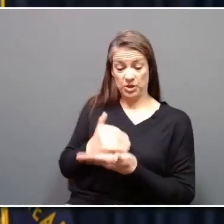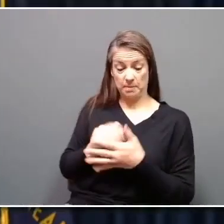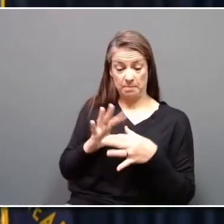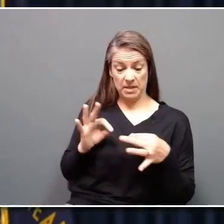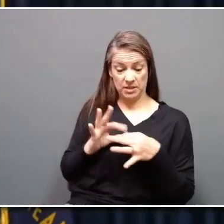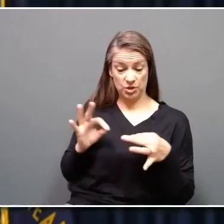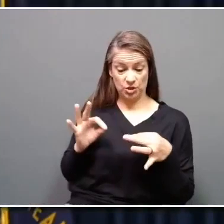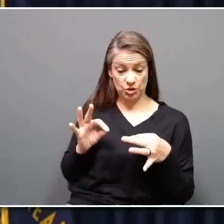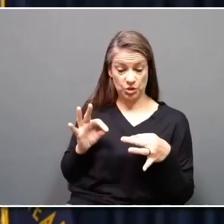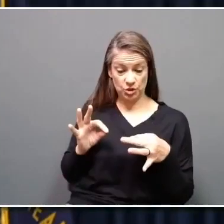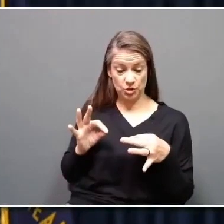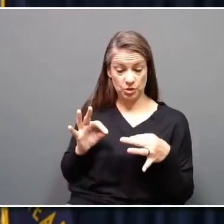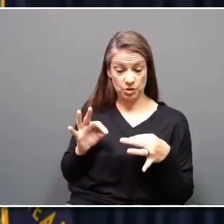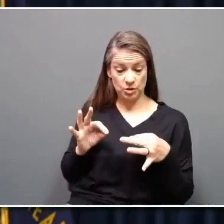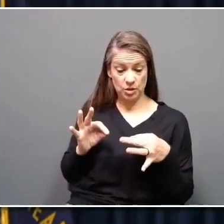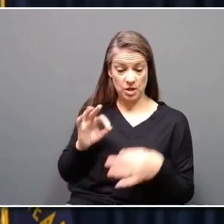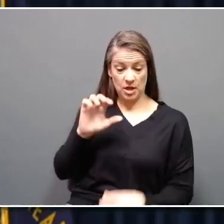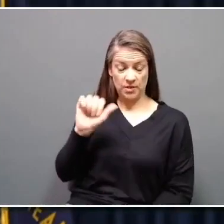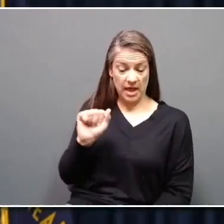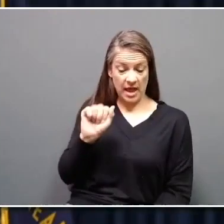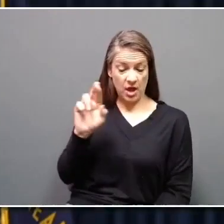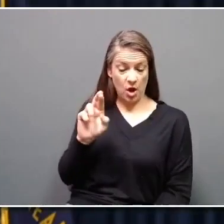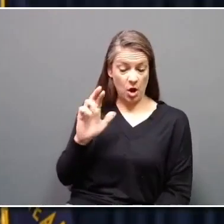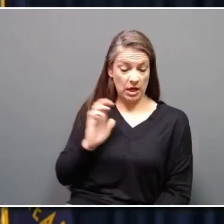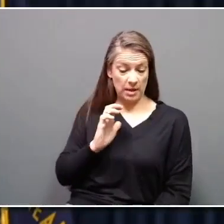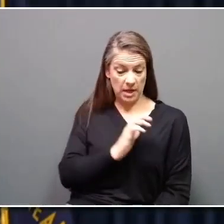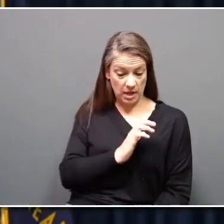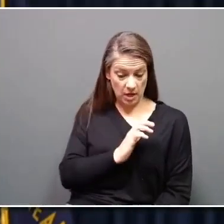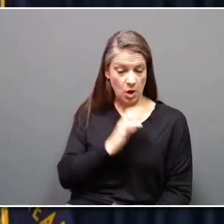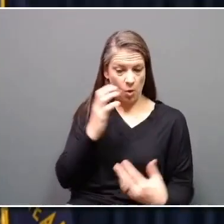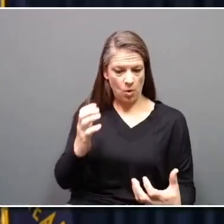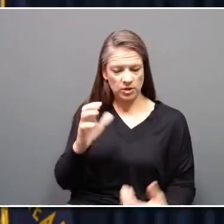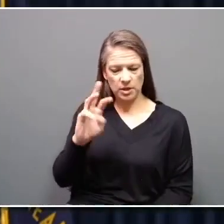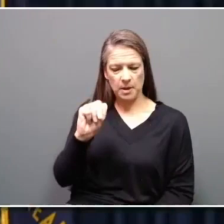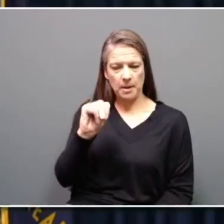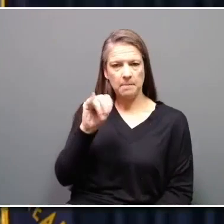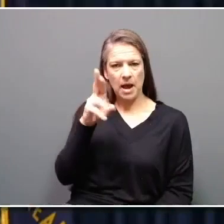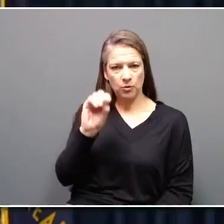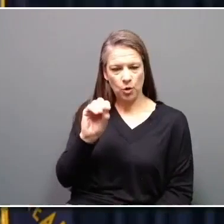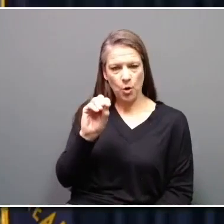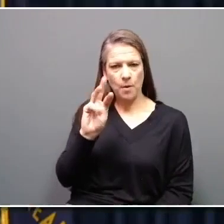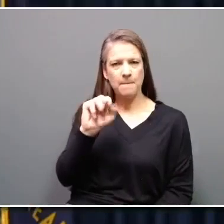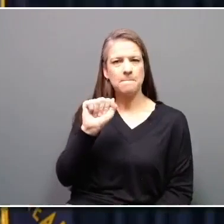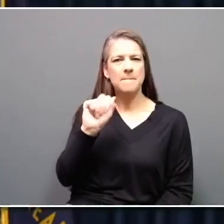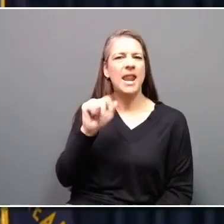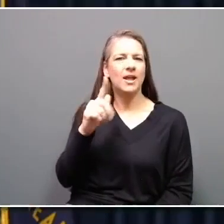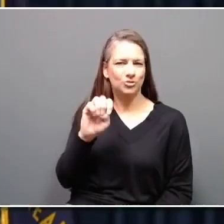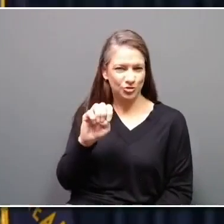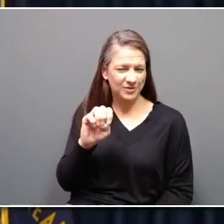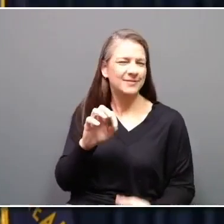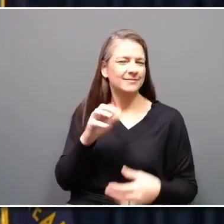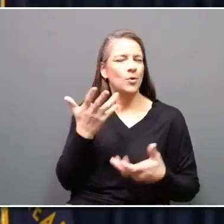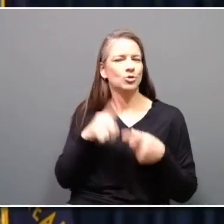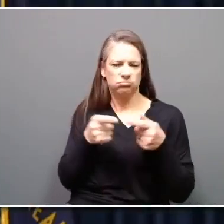is that the A&R committee wants to micromanage the executive branch with quarterly reports, creating so much red tape we're